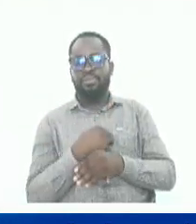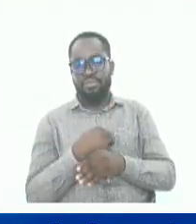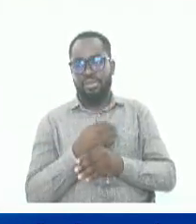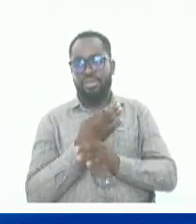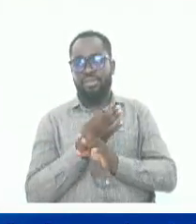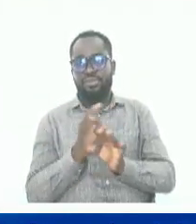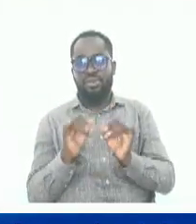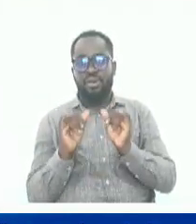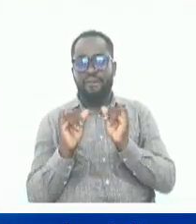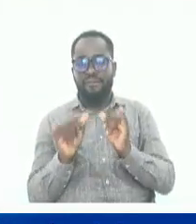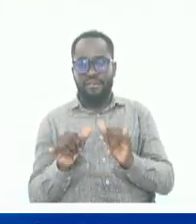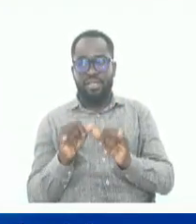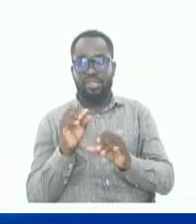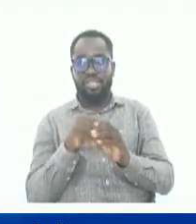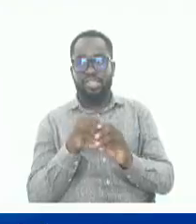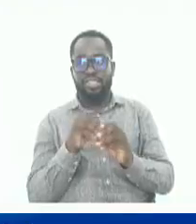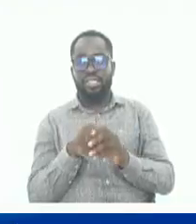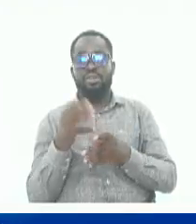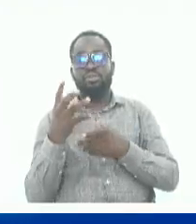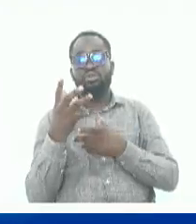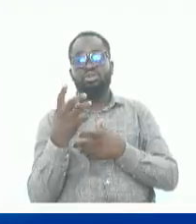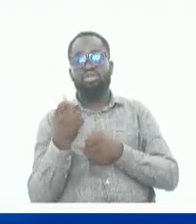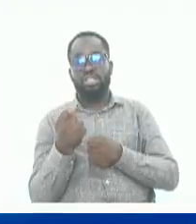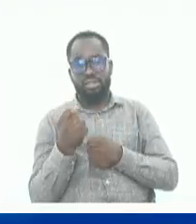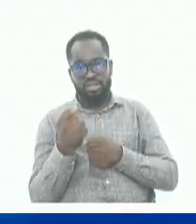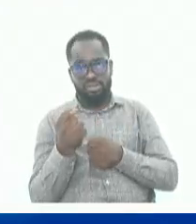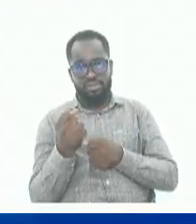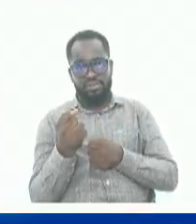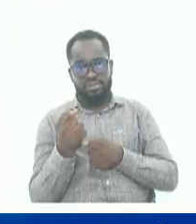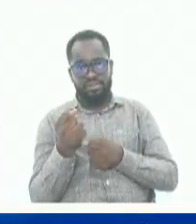Freedom Fixed Income Trust.